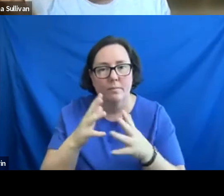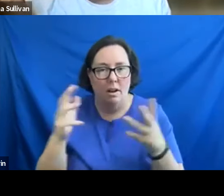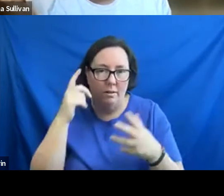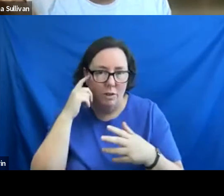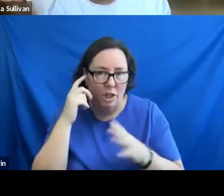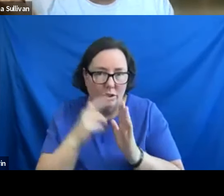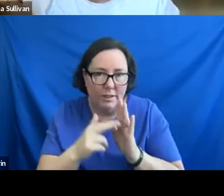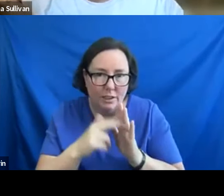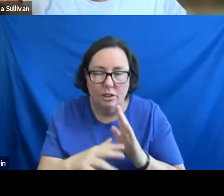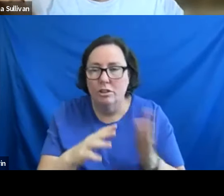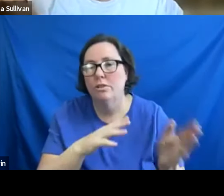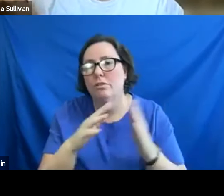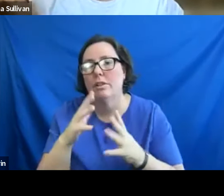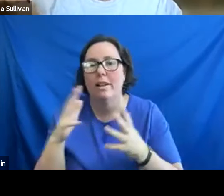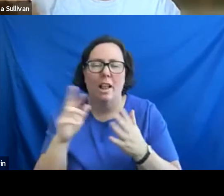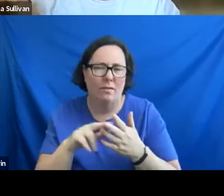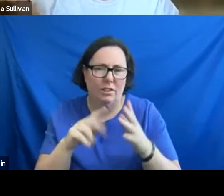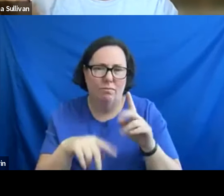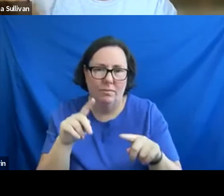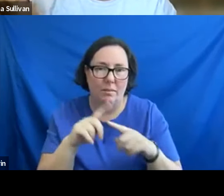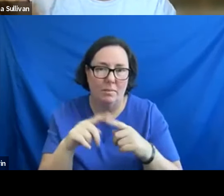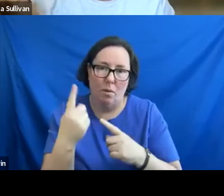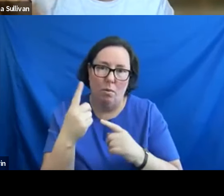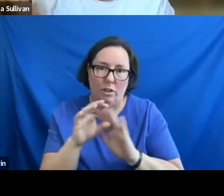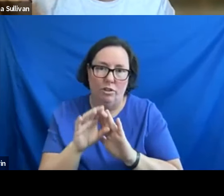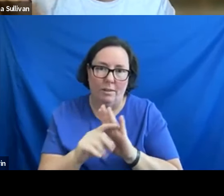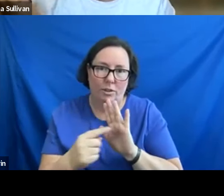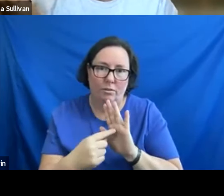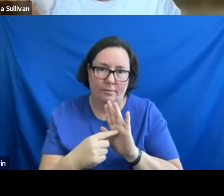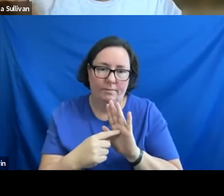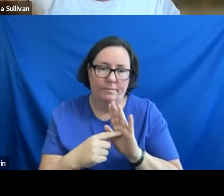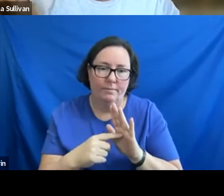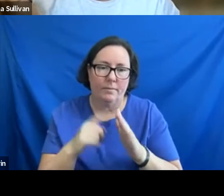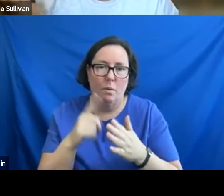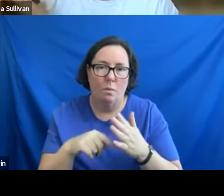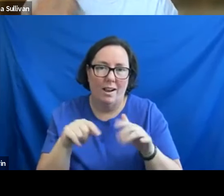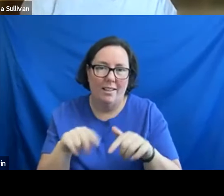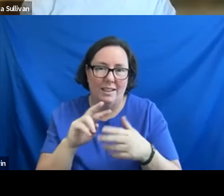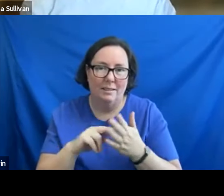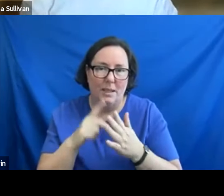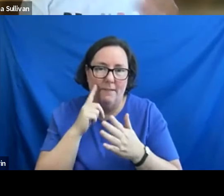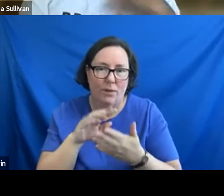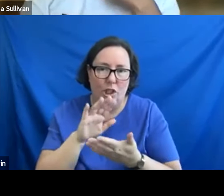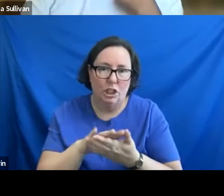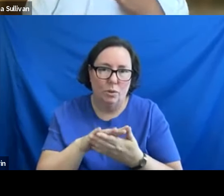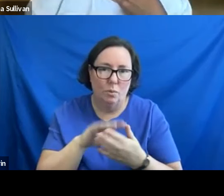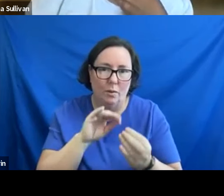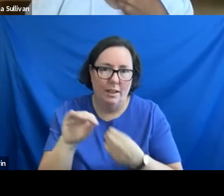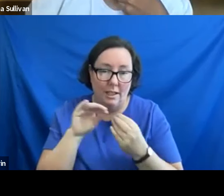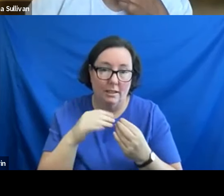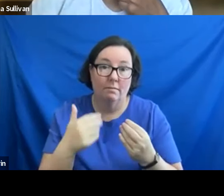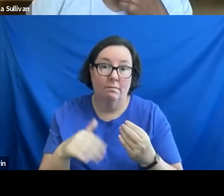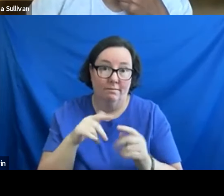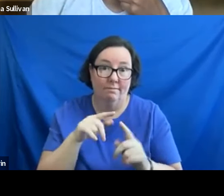research and there's lots and lots of research, but there's one chapter that's what does this mean for schooling?